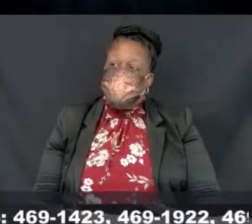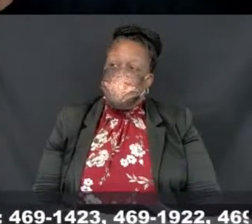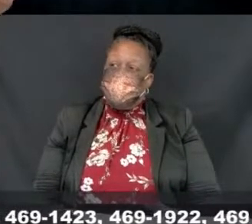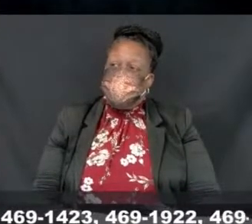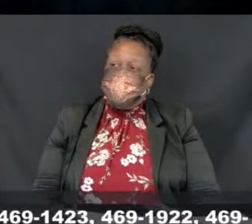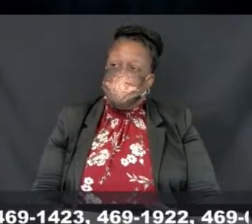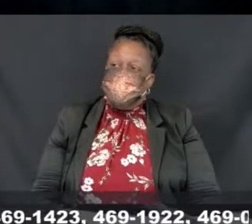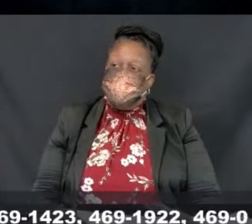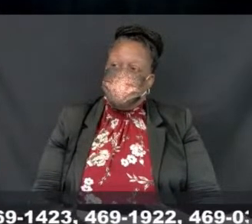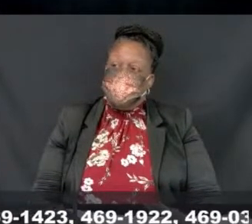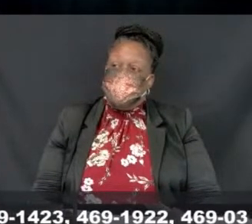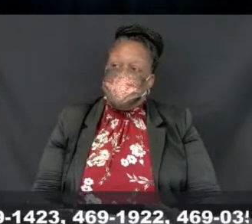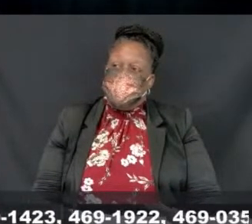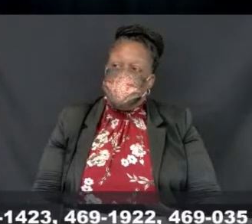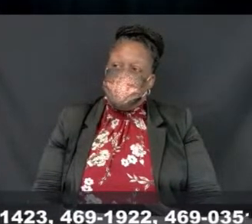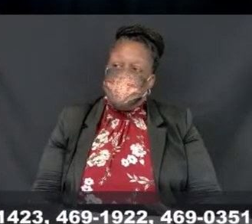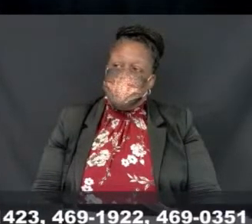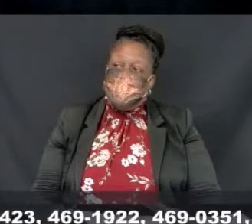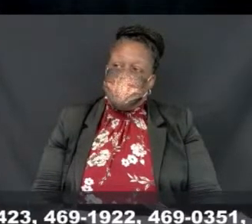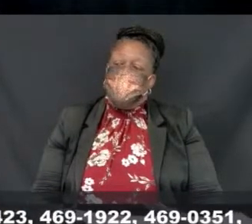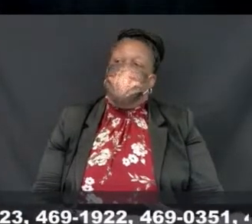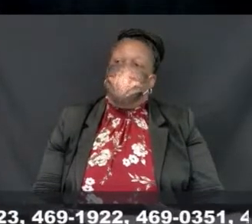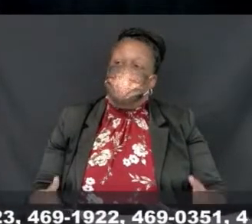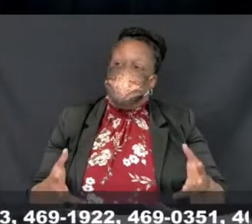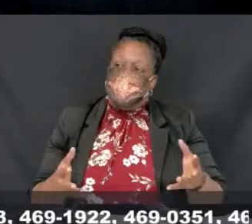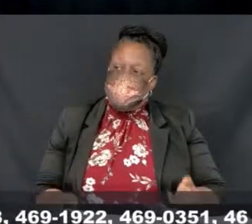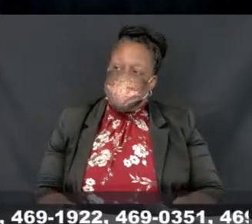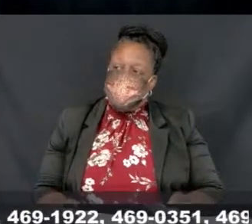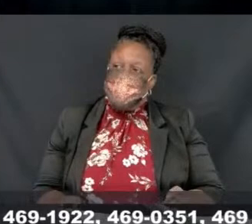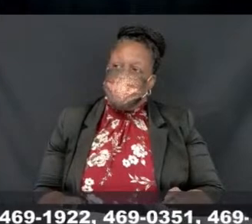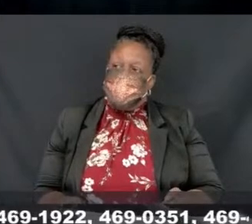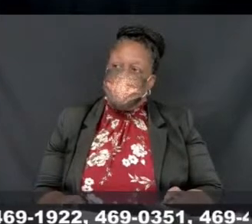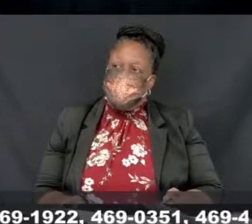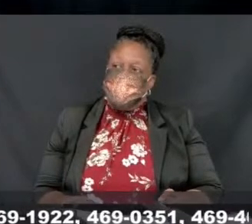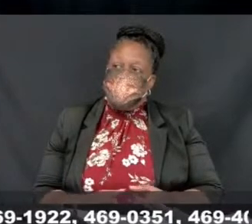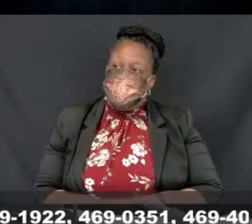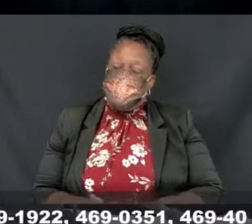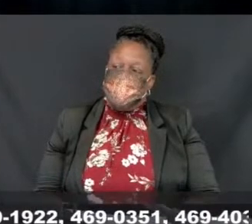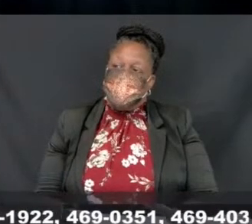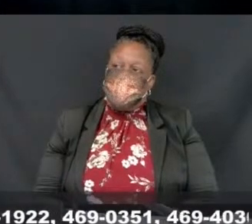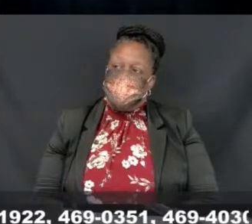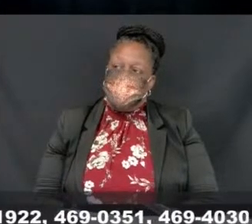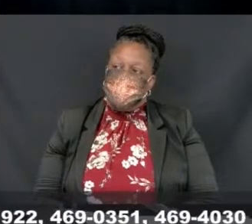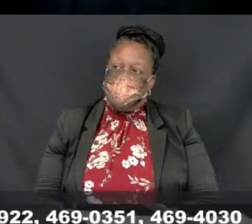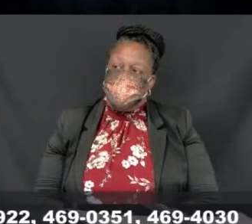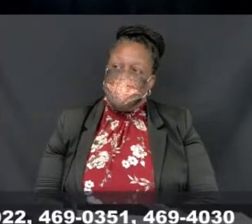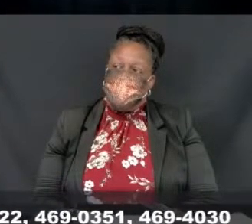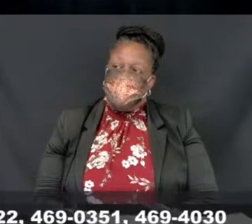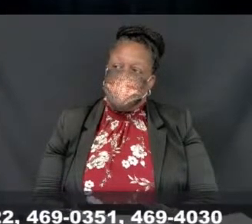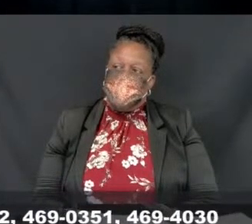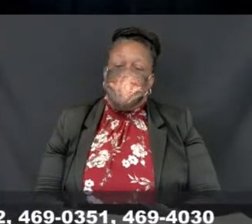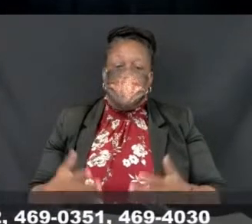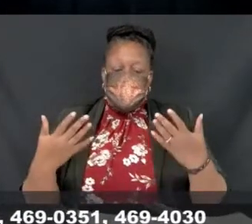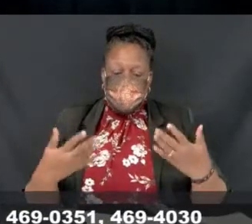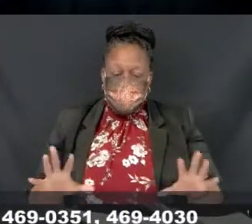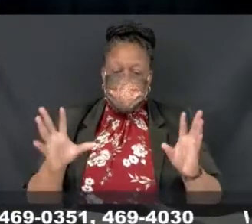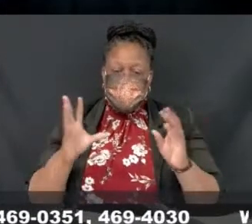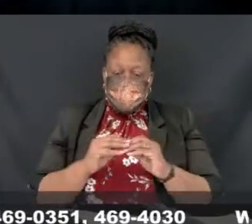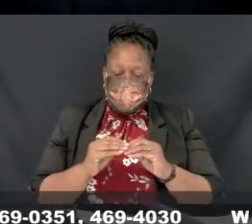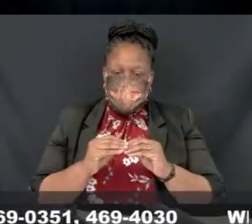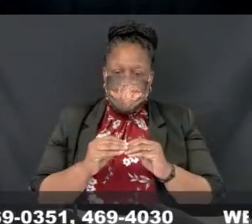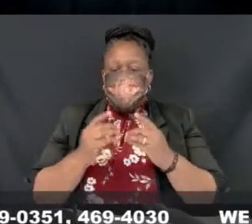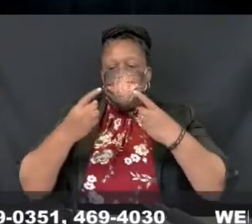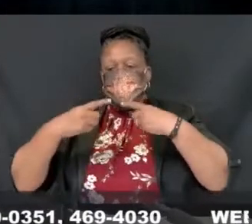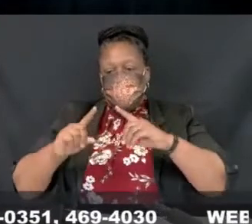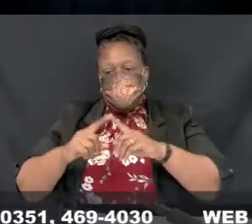just decide, yes, that's going to happen like that. No. After we meet, we have to package that information, and we go to cabinet. We